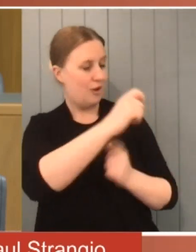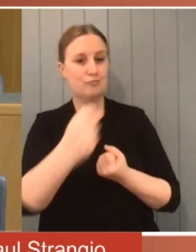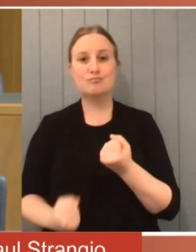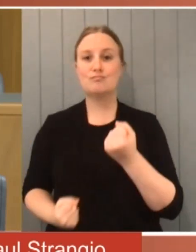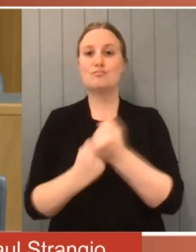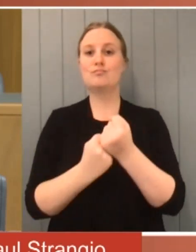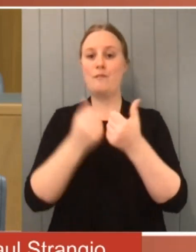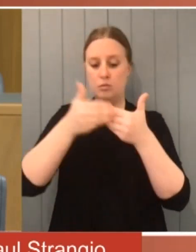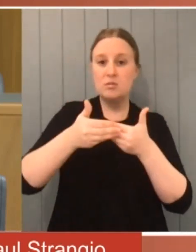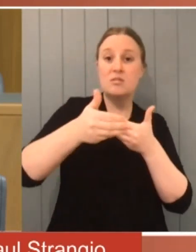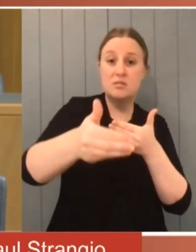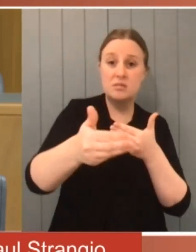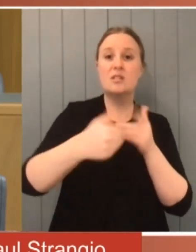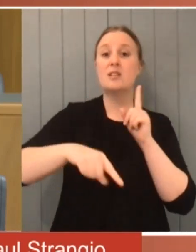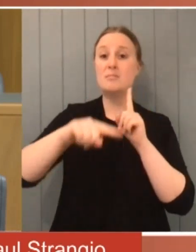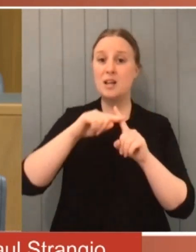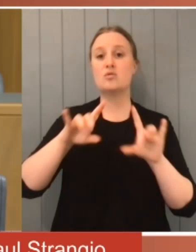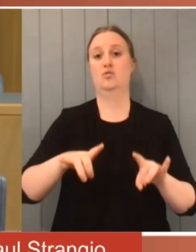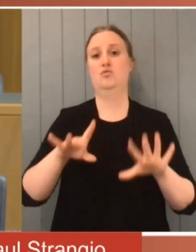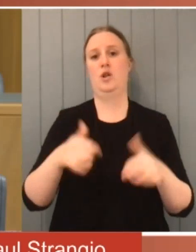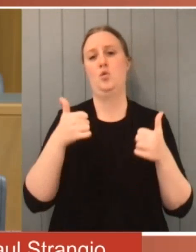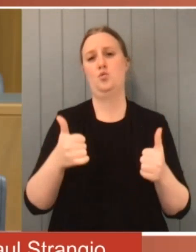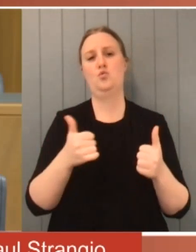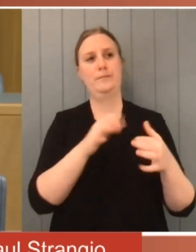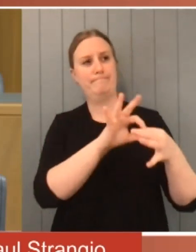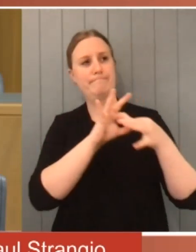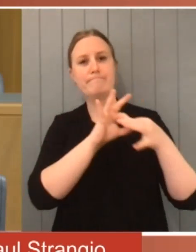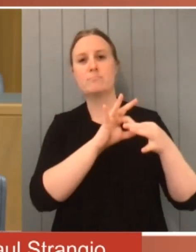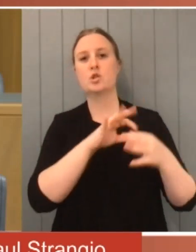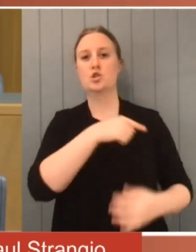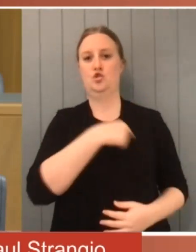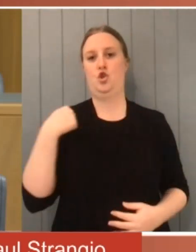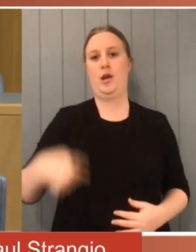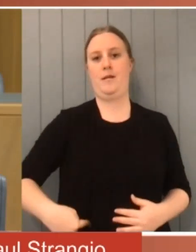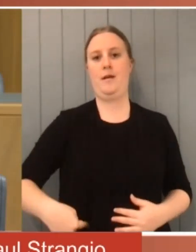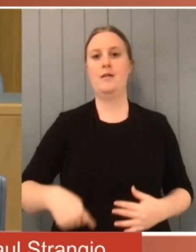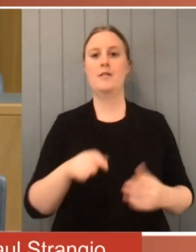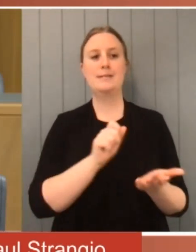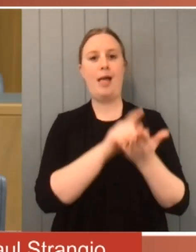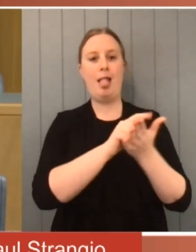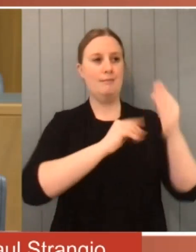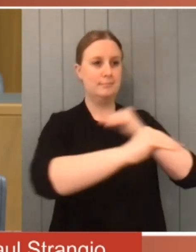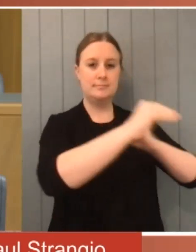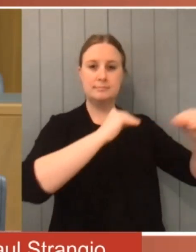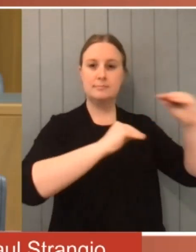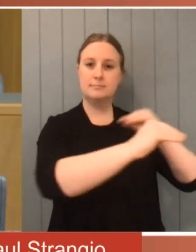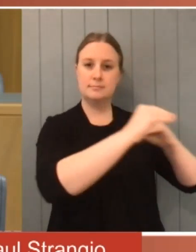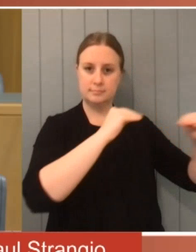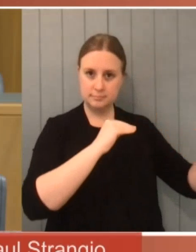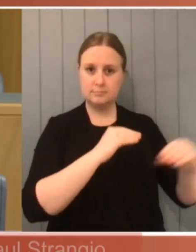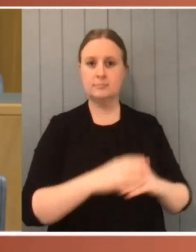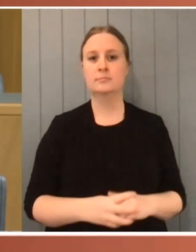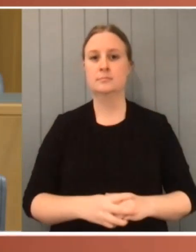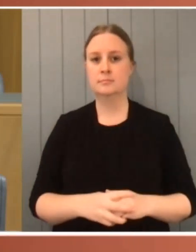trade relationship with China. Another reason why Australia has been mostly immune to seduction by